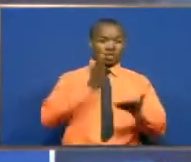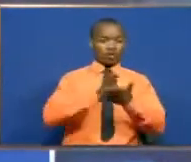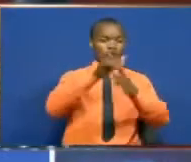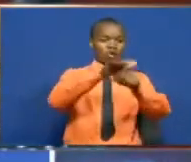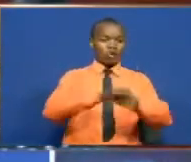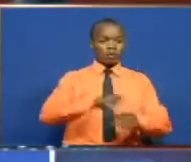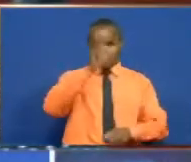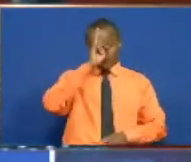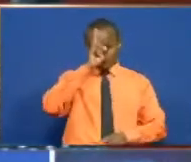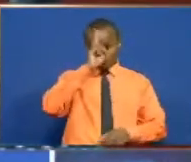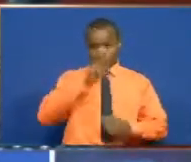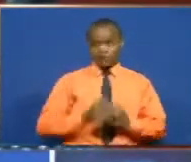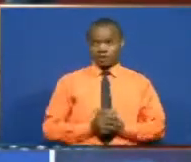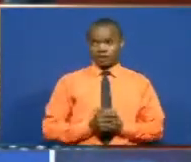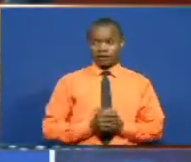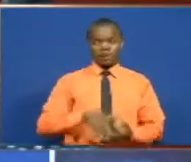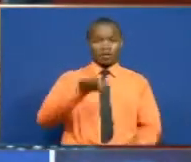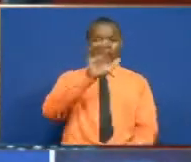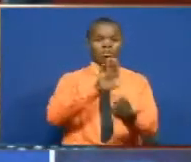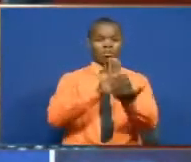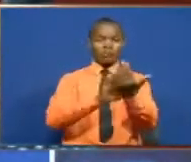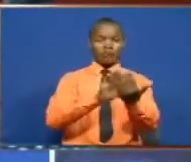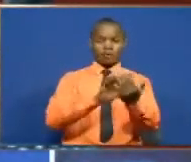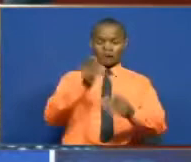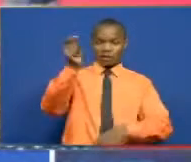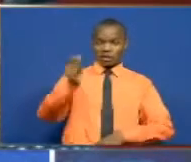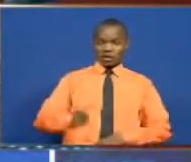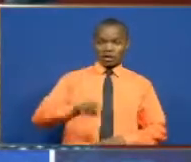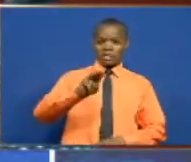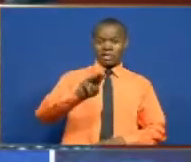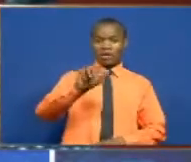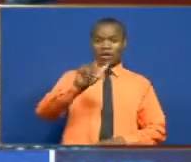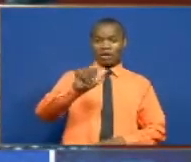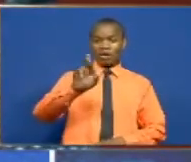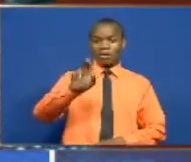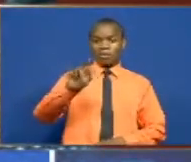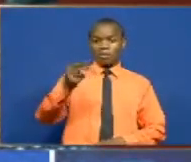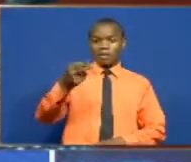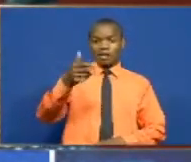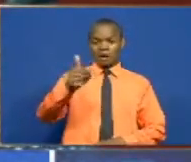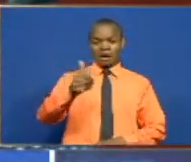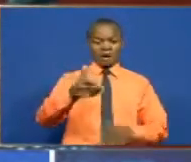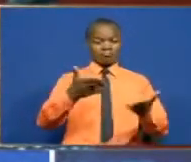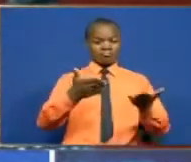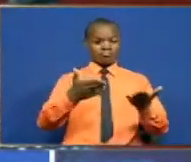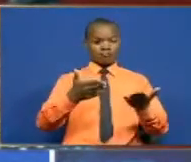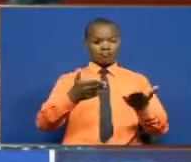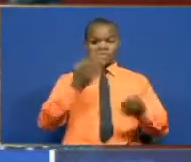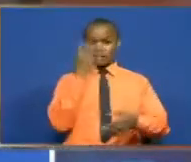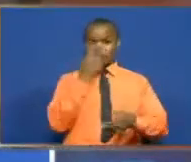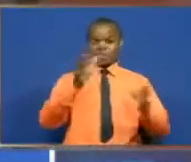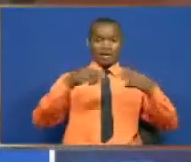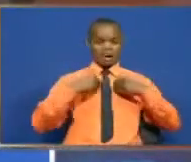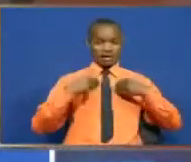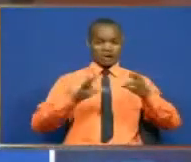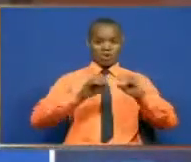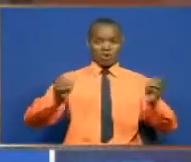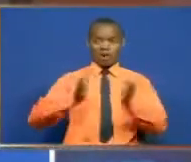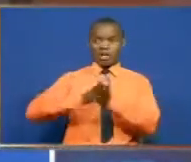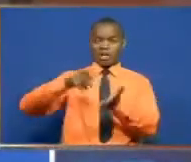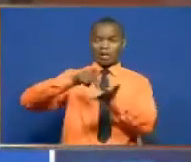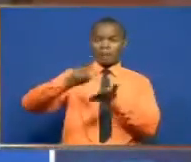officer. Appearing before Chief Magistrate Martha Mutuku, Mithika pleaded not guilty and was granted a cash bail of